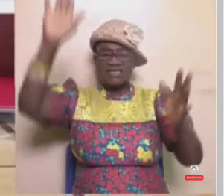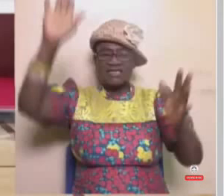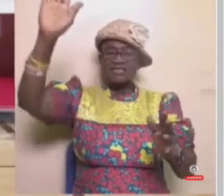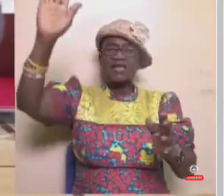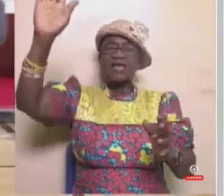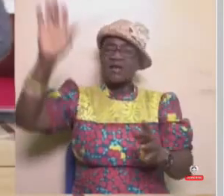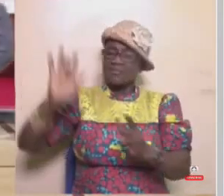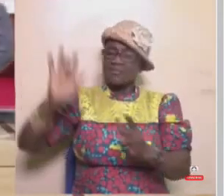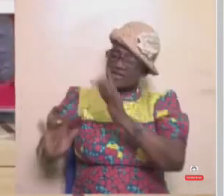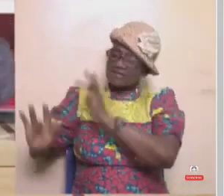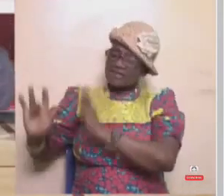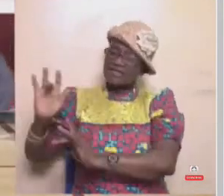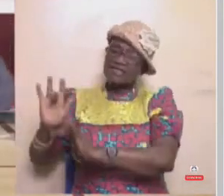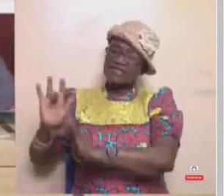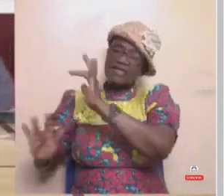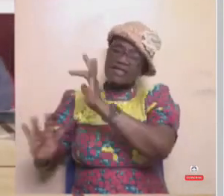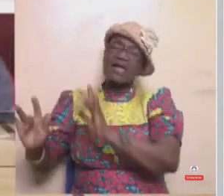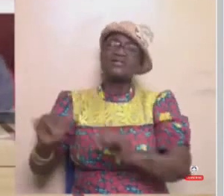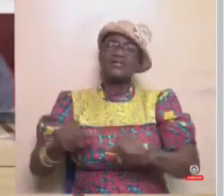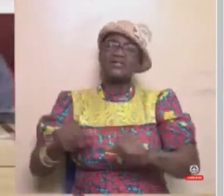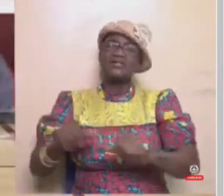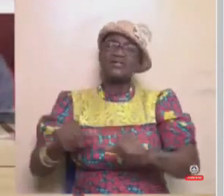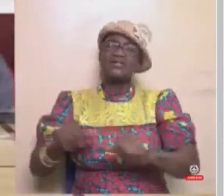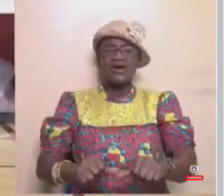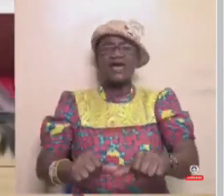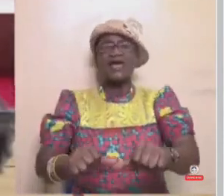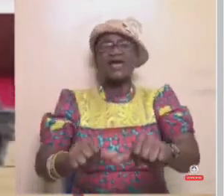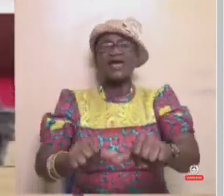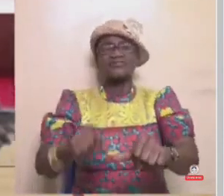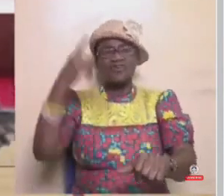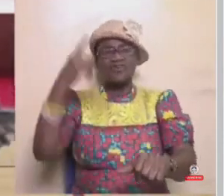Hallelujah, his mercies endure